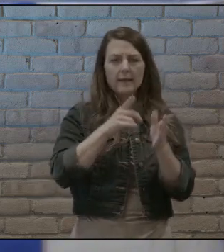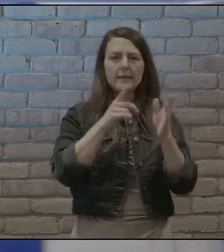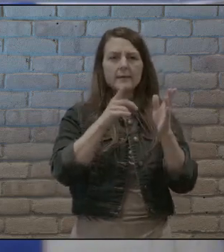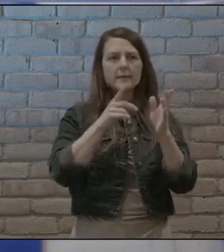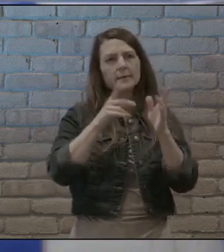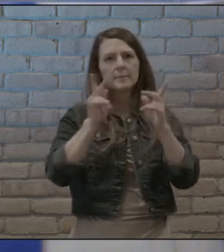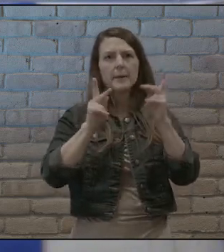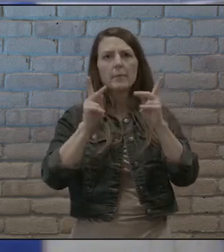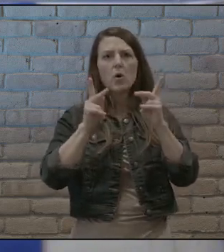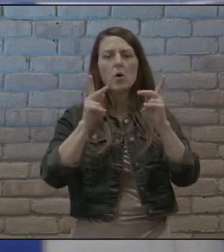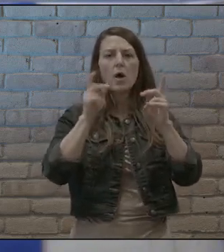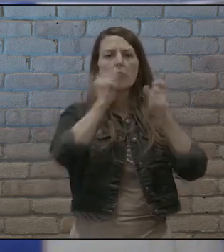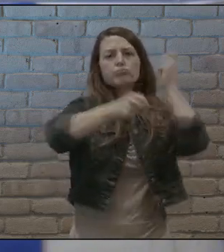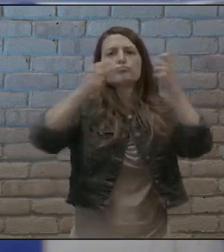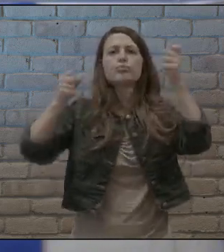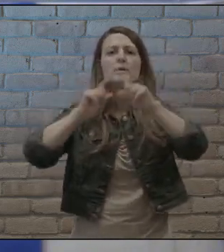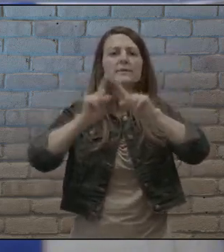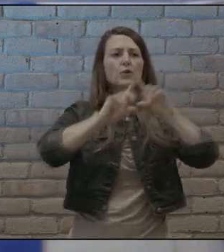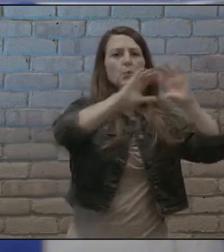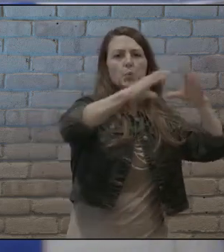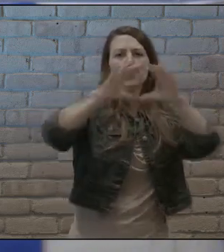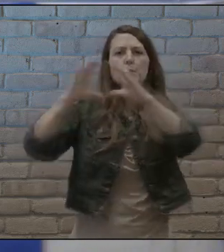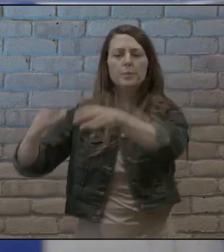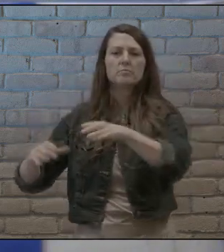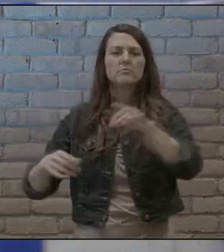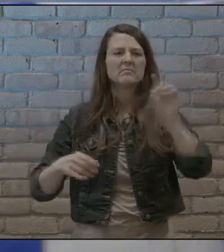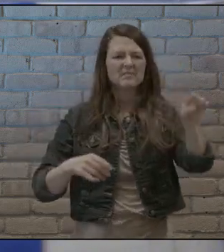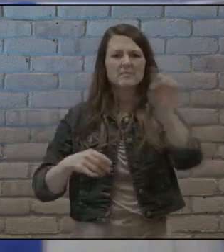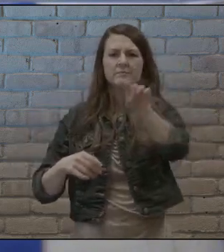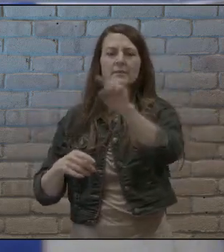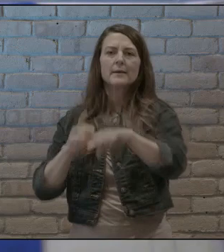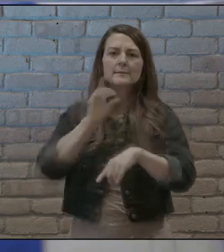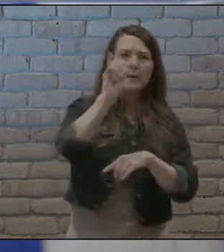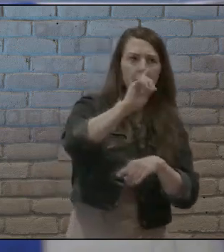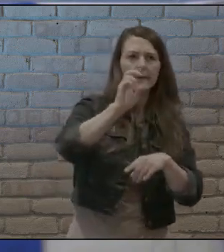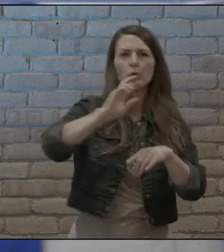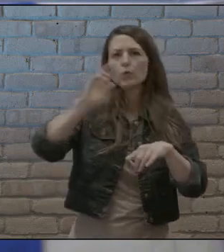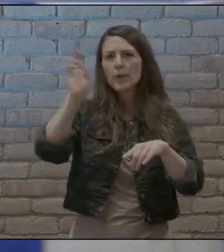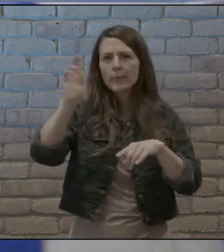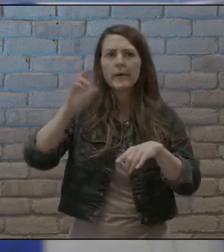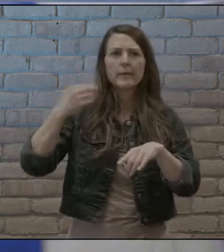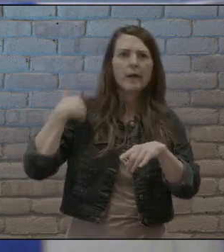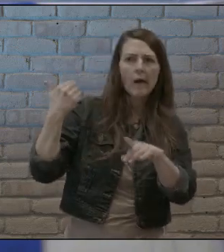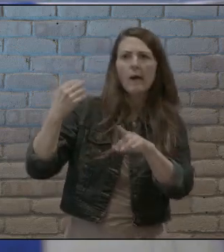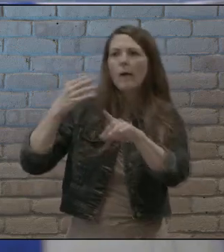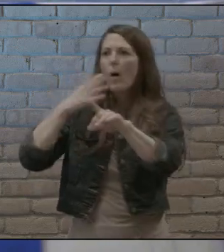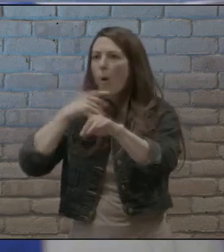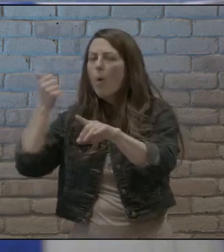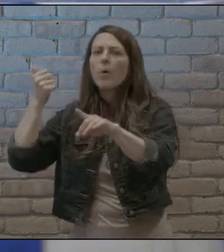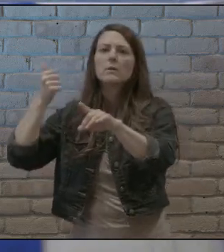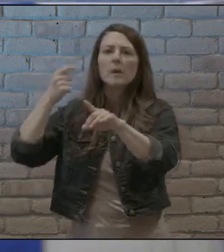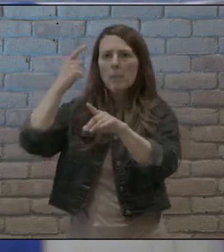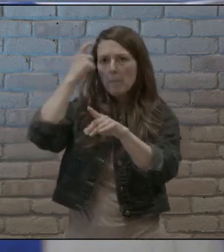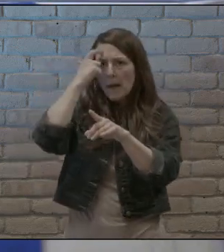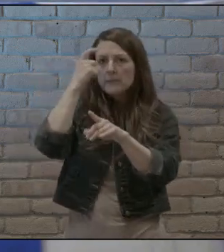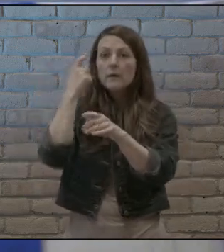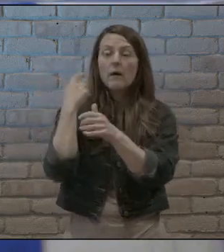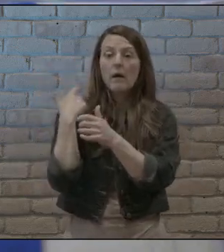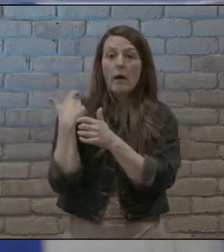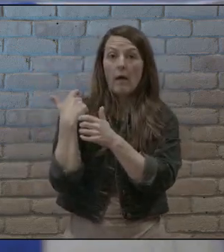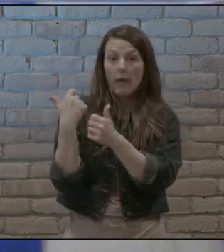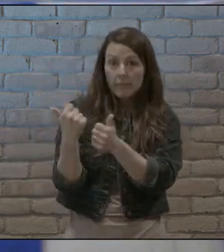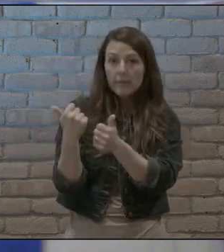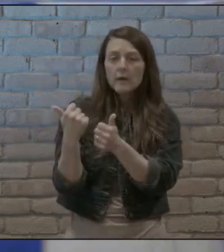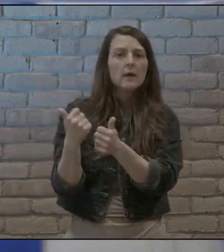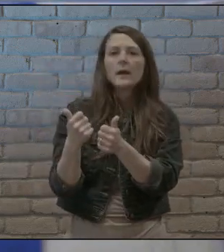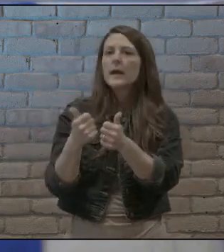different groups. And in every group of people, Democrat, Republican, young, and old, the mental health that they report